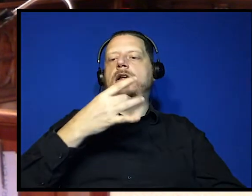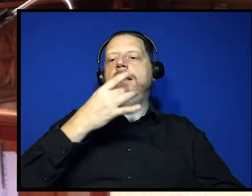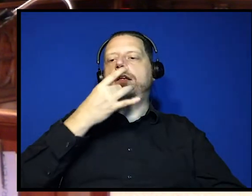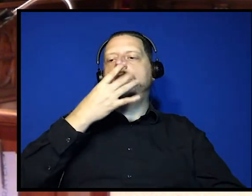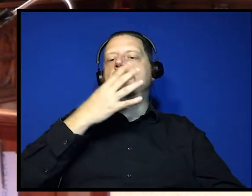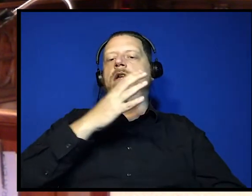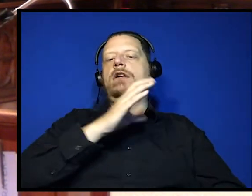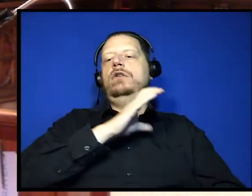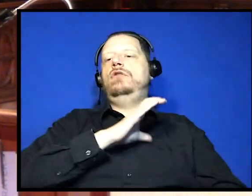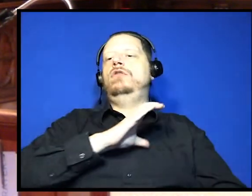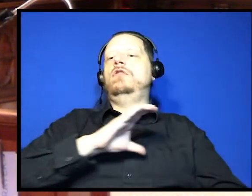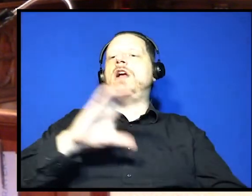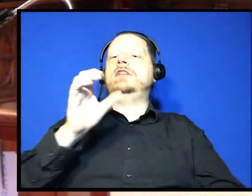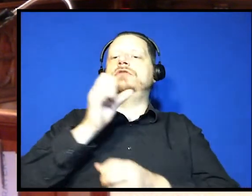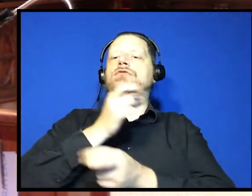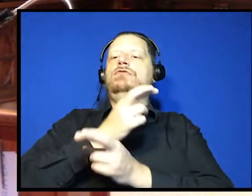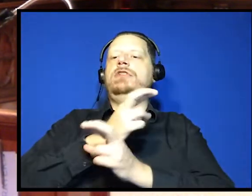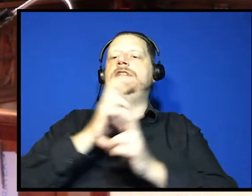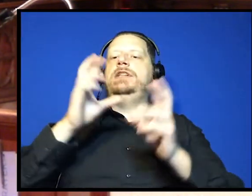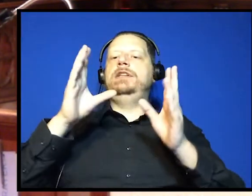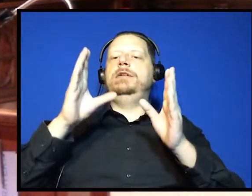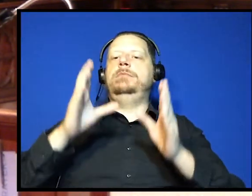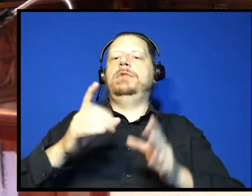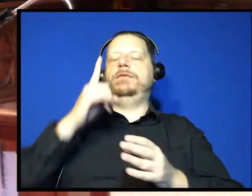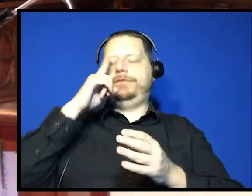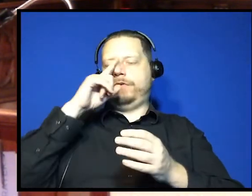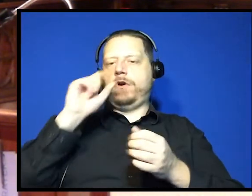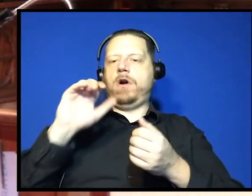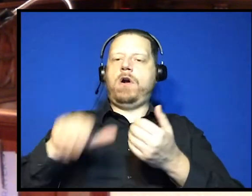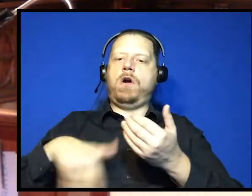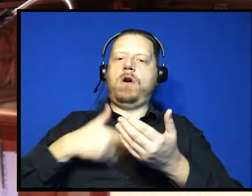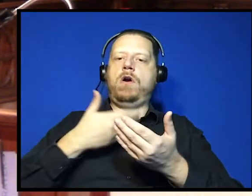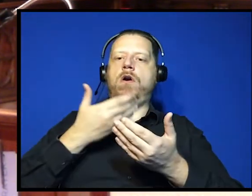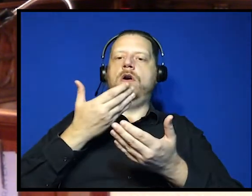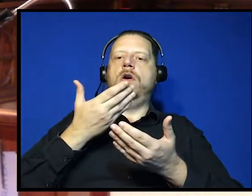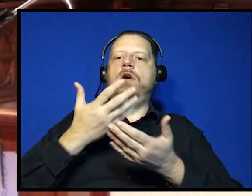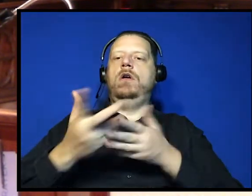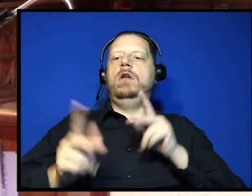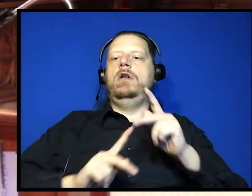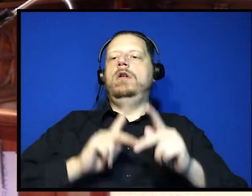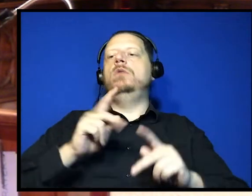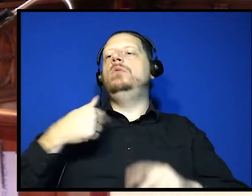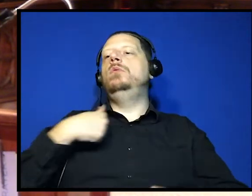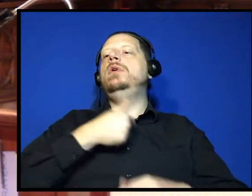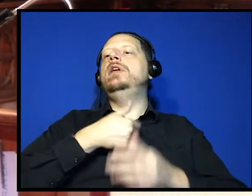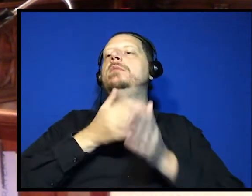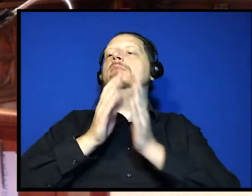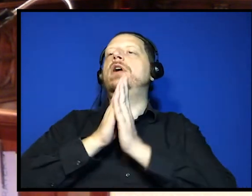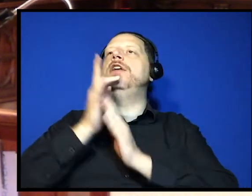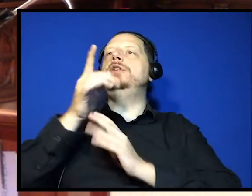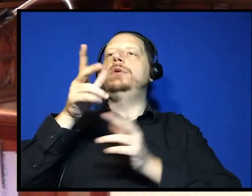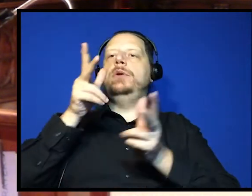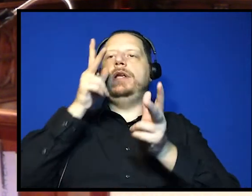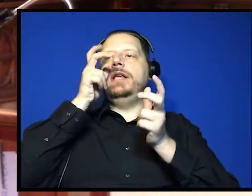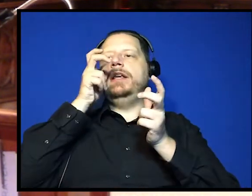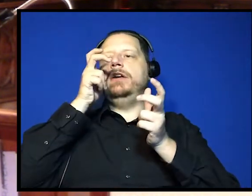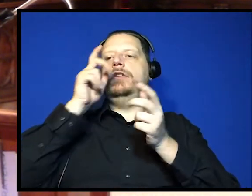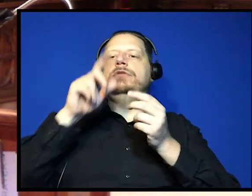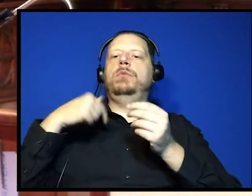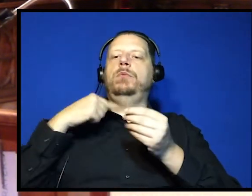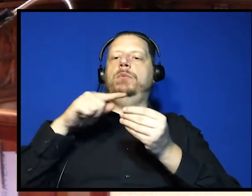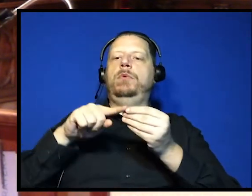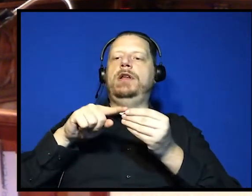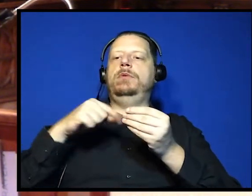O Christ, Redeemer of us all, we pray you hear us when